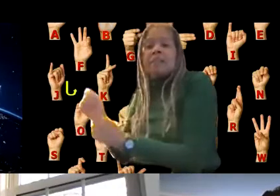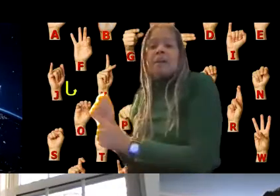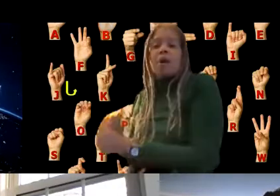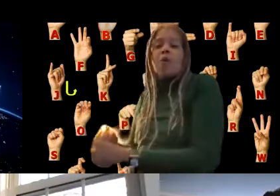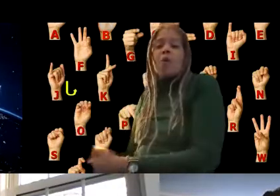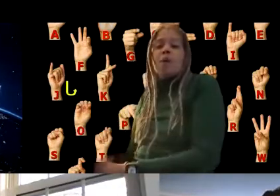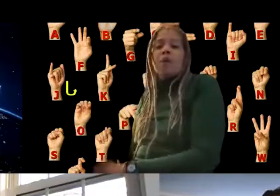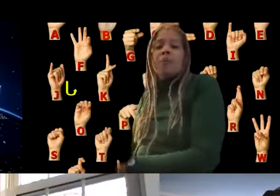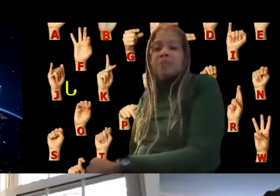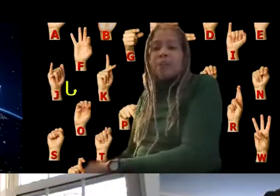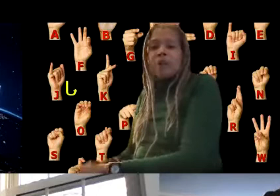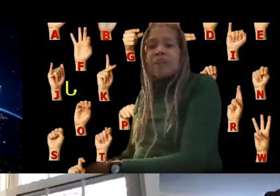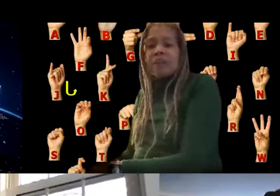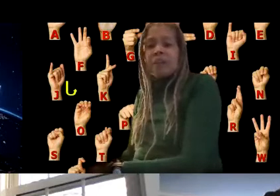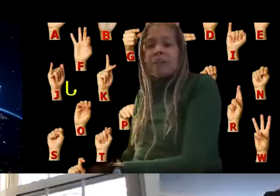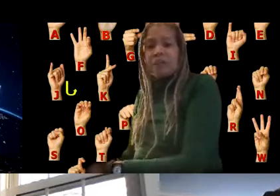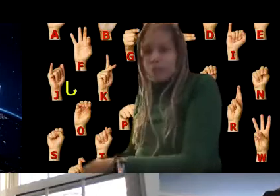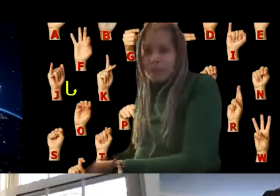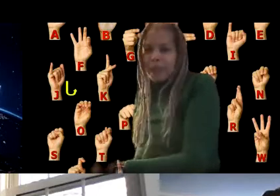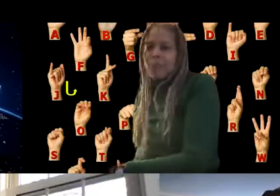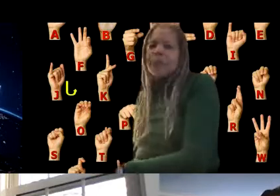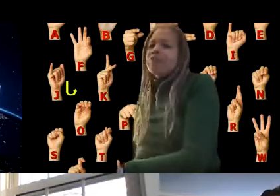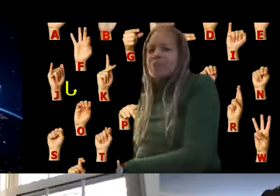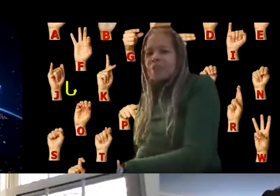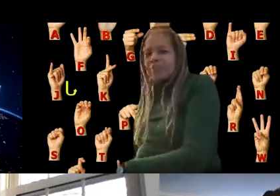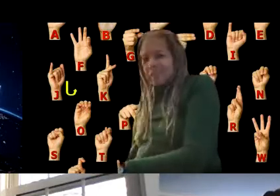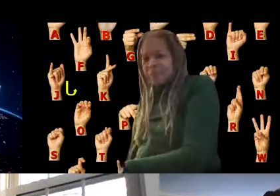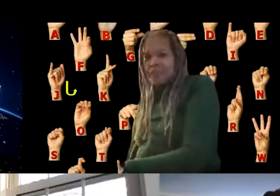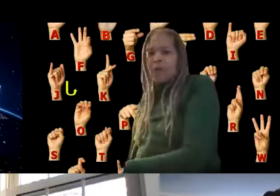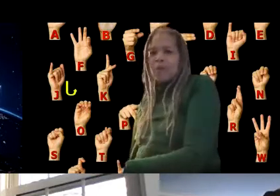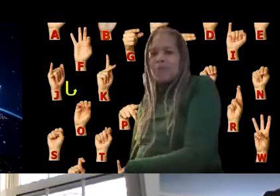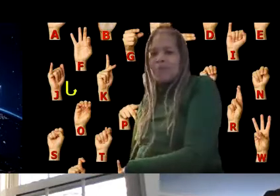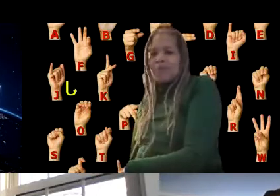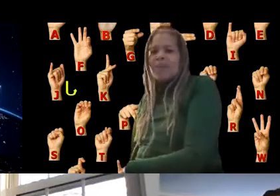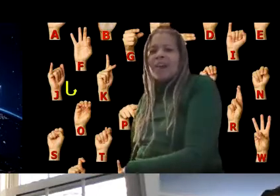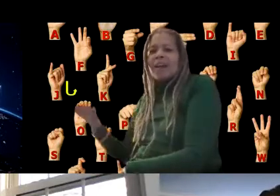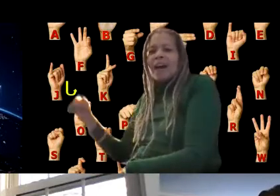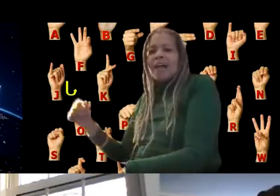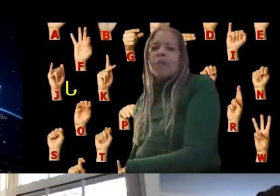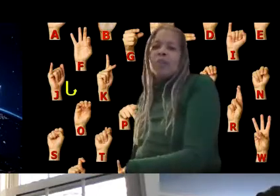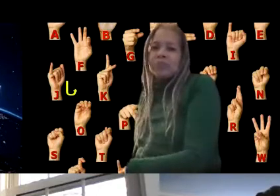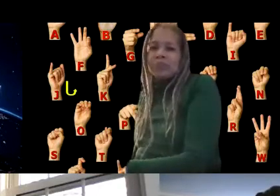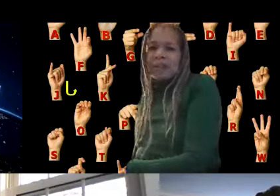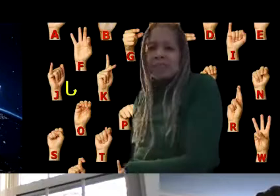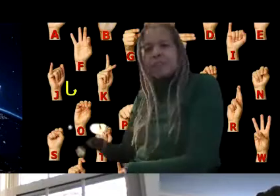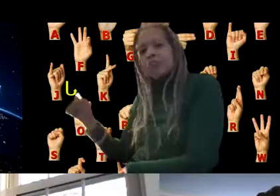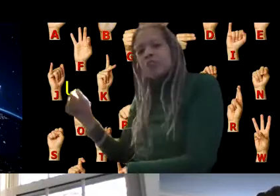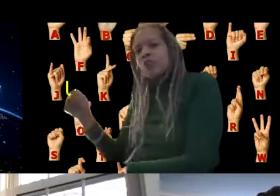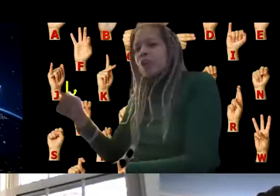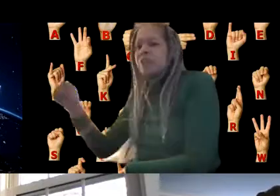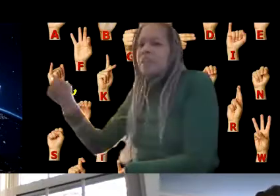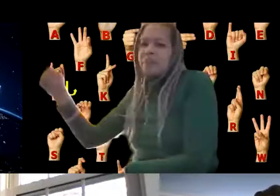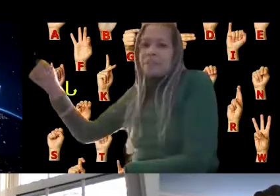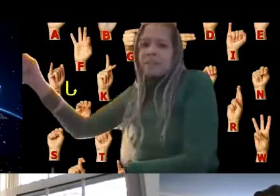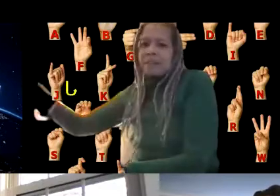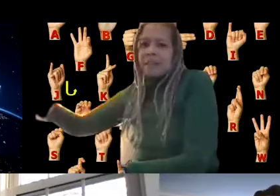youngin has come home with someone that you are not prepared for her or him to come home with. how do you work through that? Because if you can